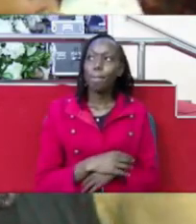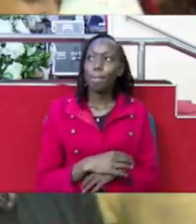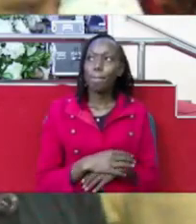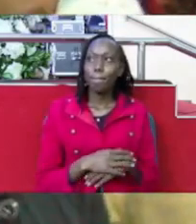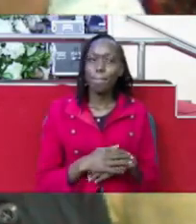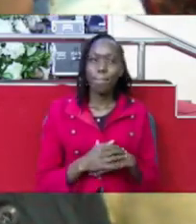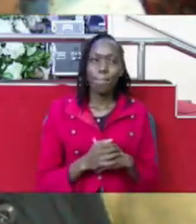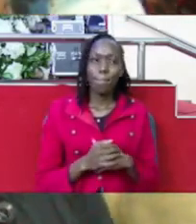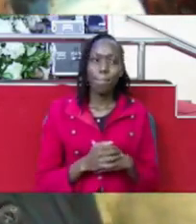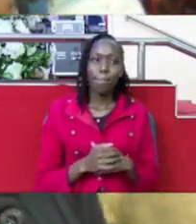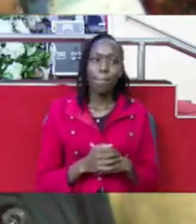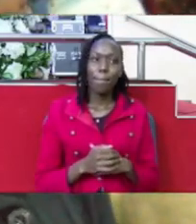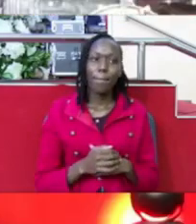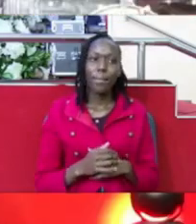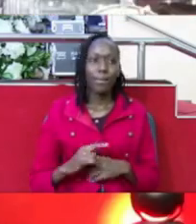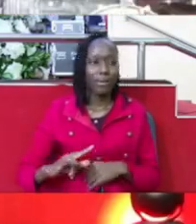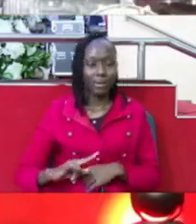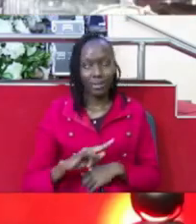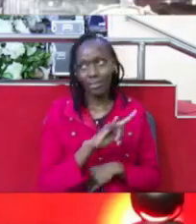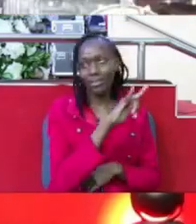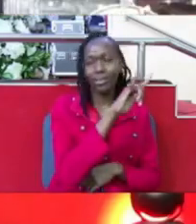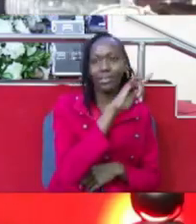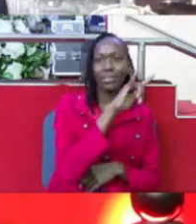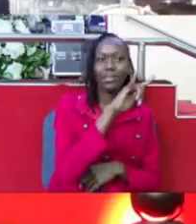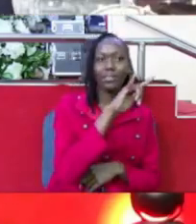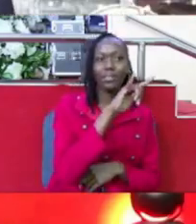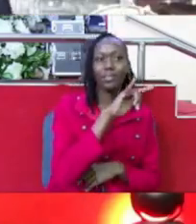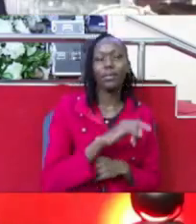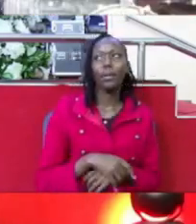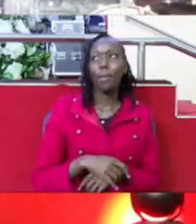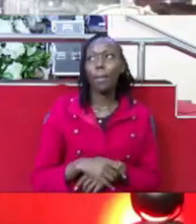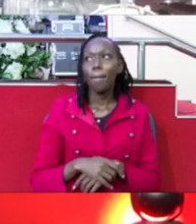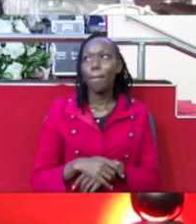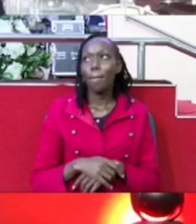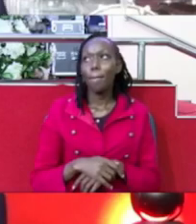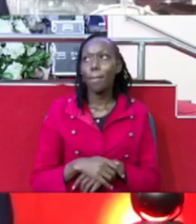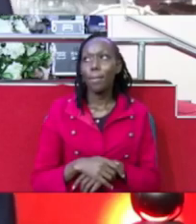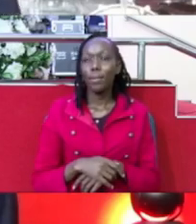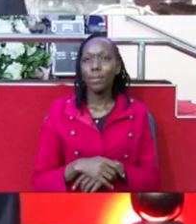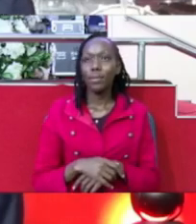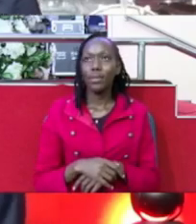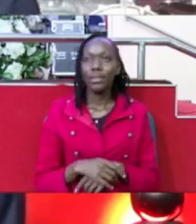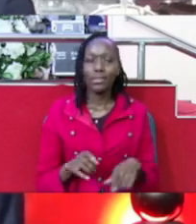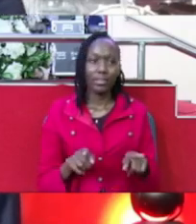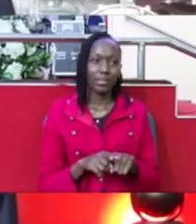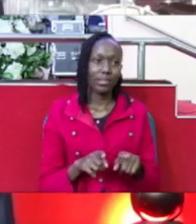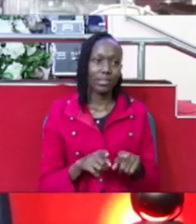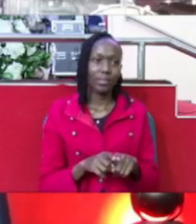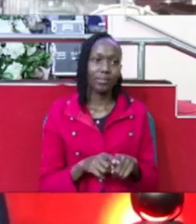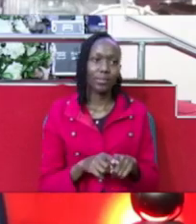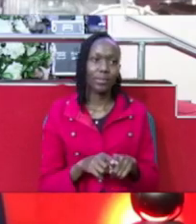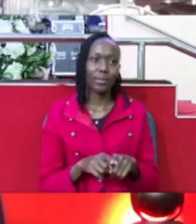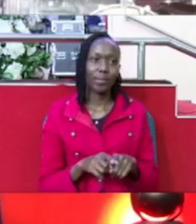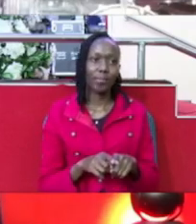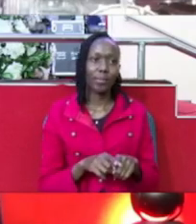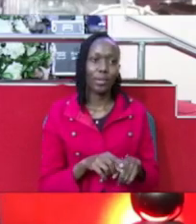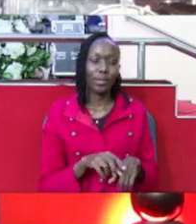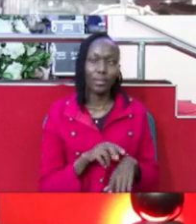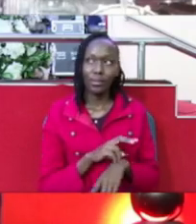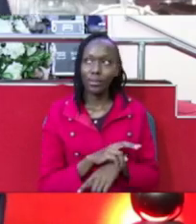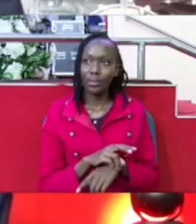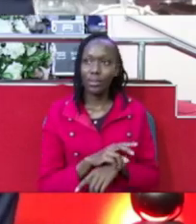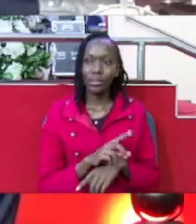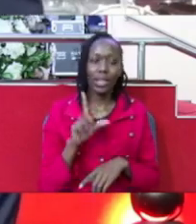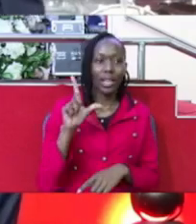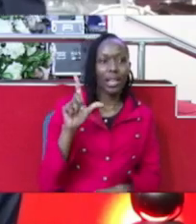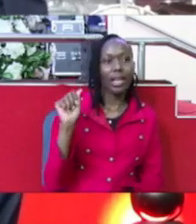planes. Alienda na ndege ya military ya kimilitari ama ya kijeshi. And we also got the opportunity to go in a naval ship all the way to Lamu.